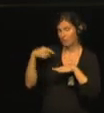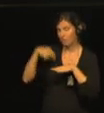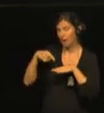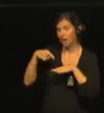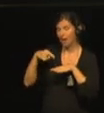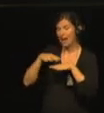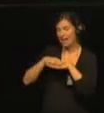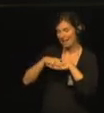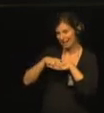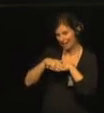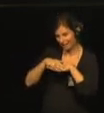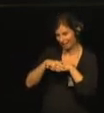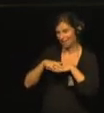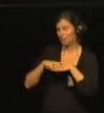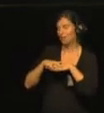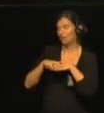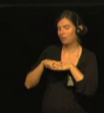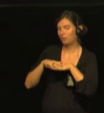ANET.